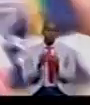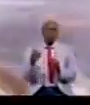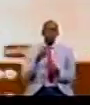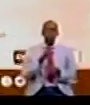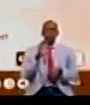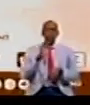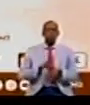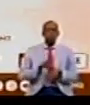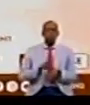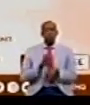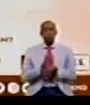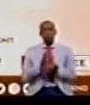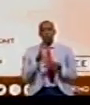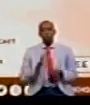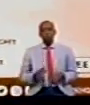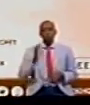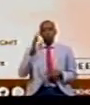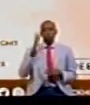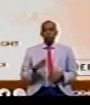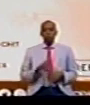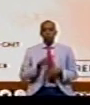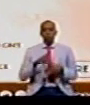or your children.